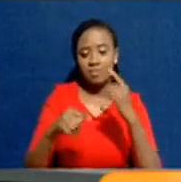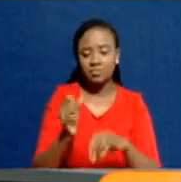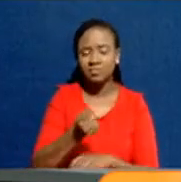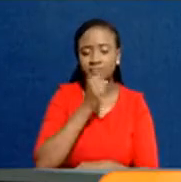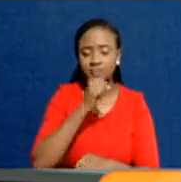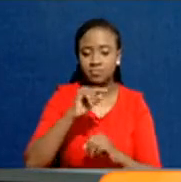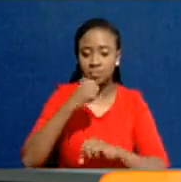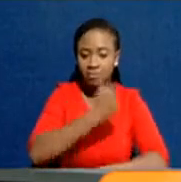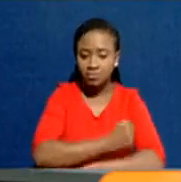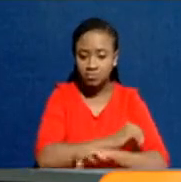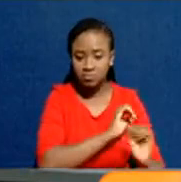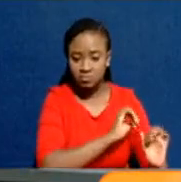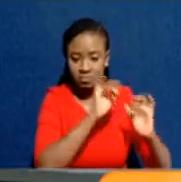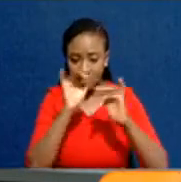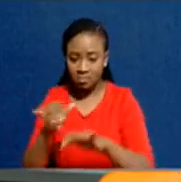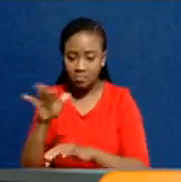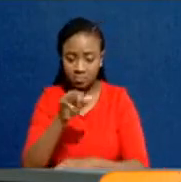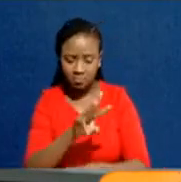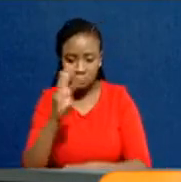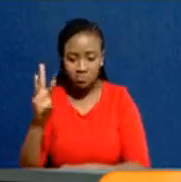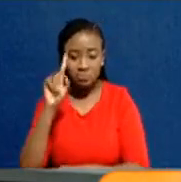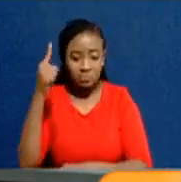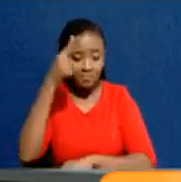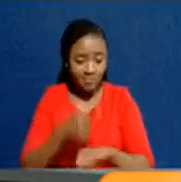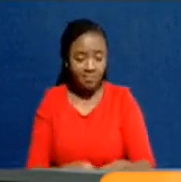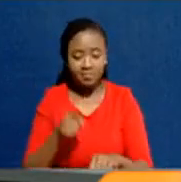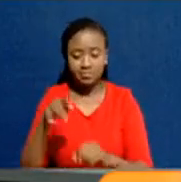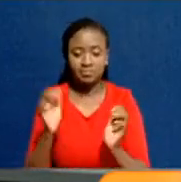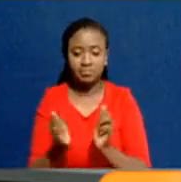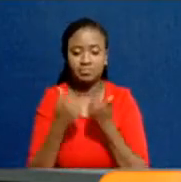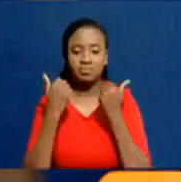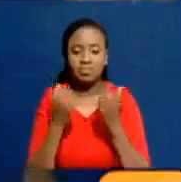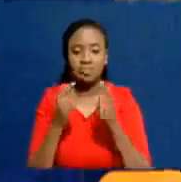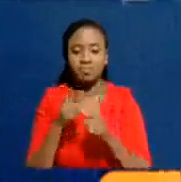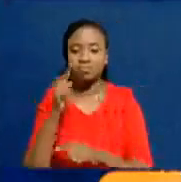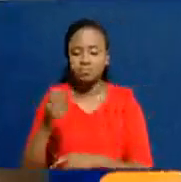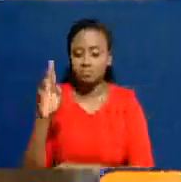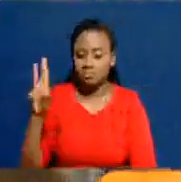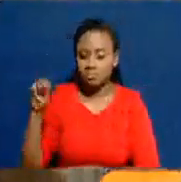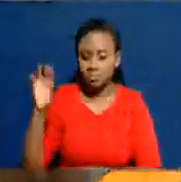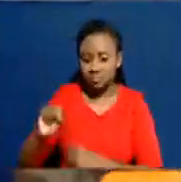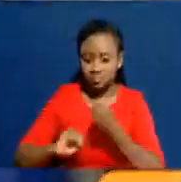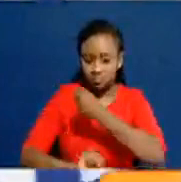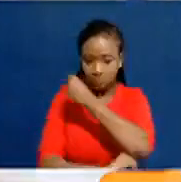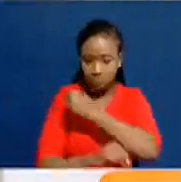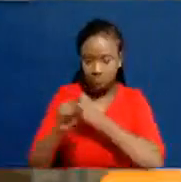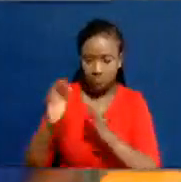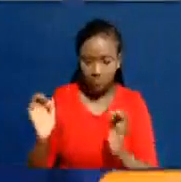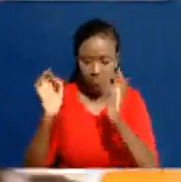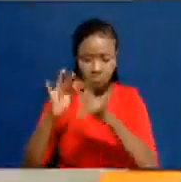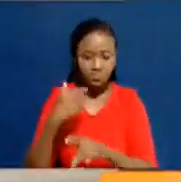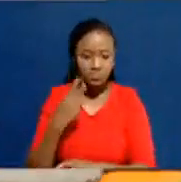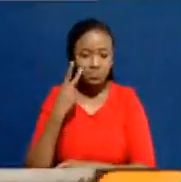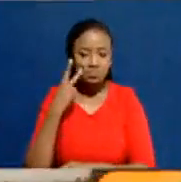which is a first in the Western region. The event, which was co-sponsored by Royal Media Services, saw